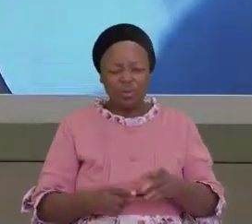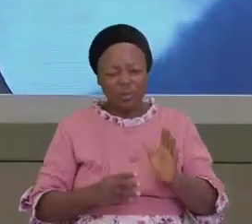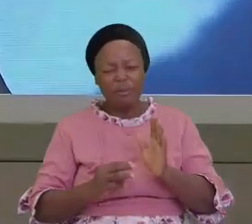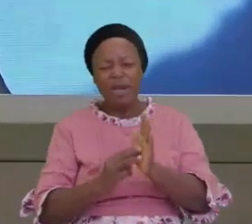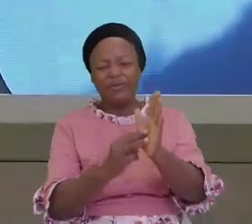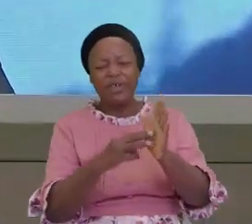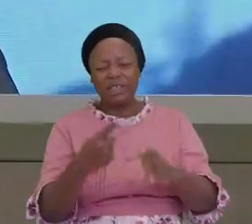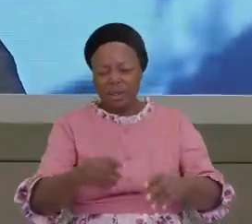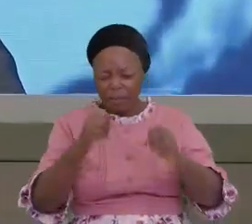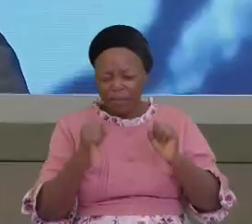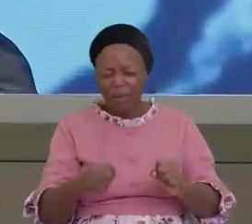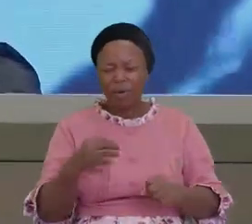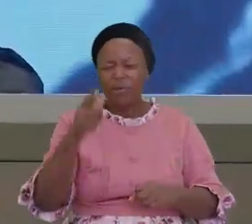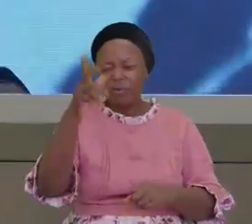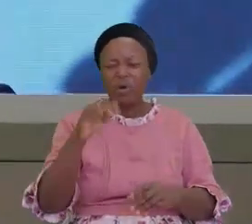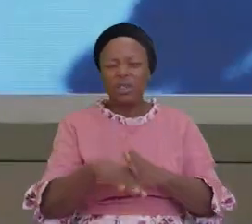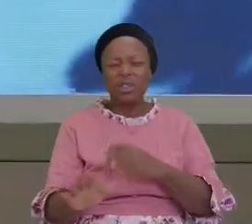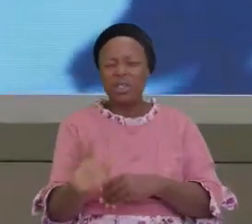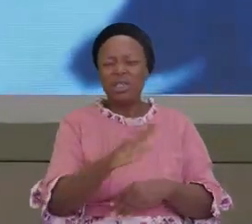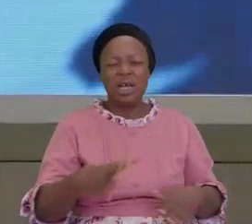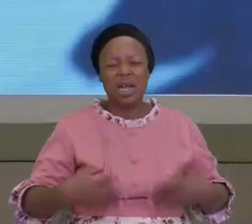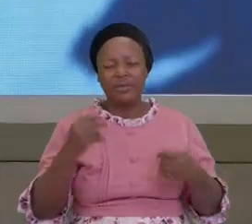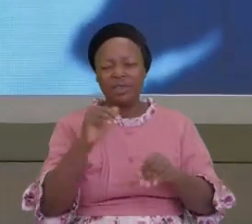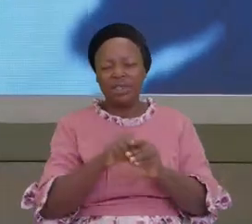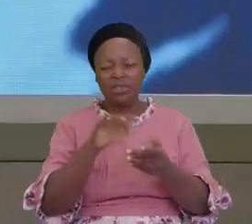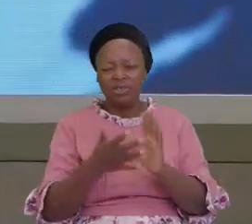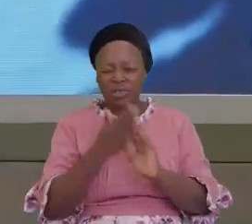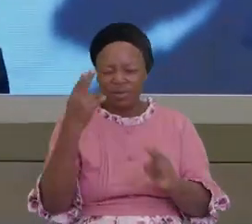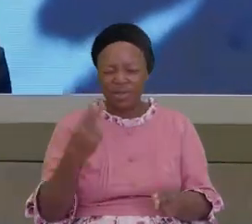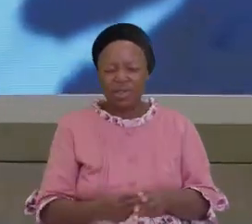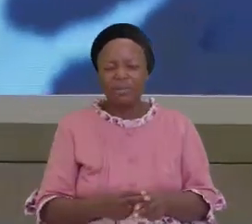of God in their lives in Jesus' name.